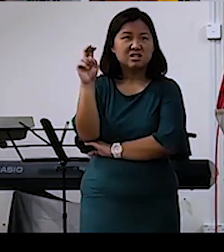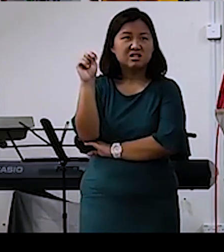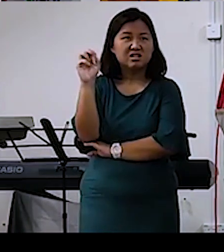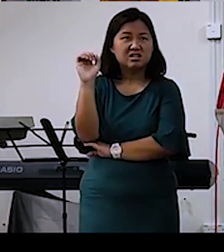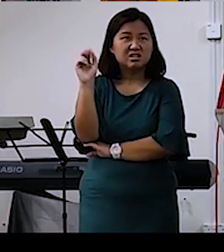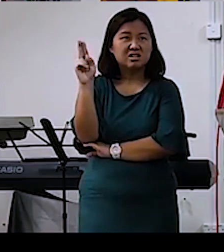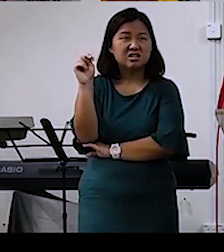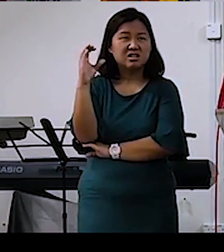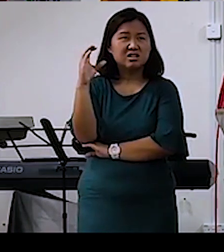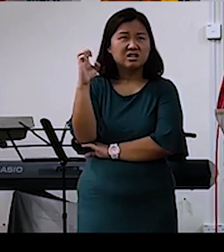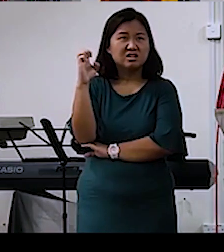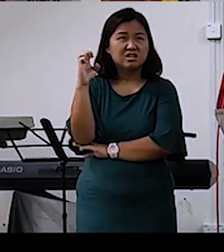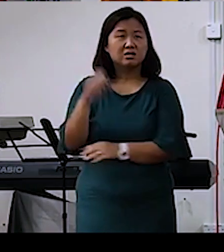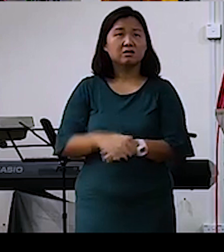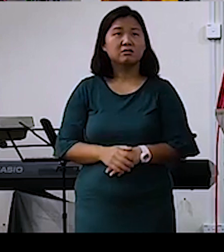listen,